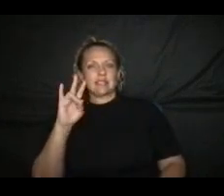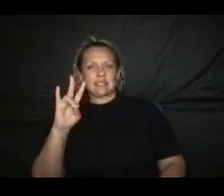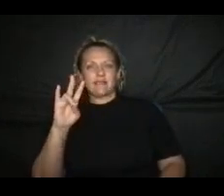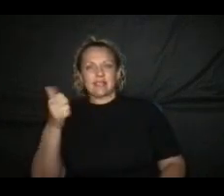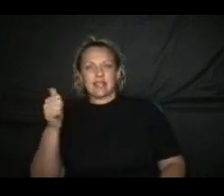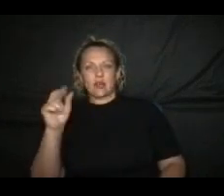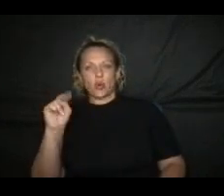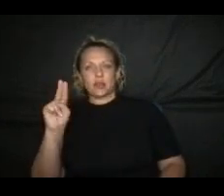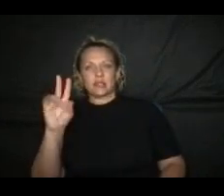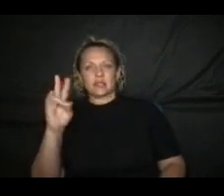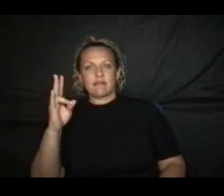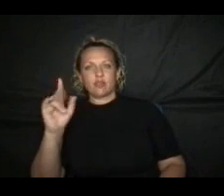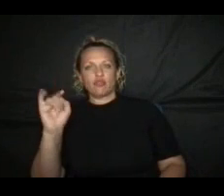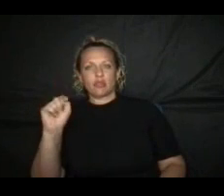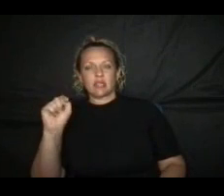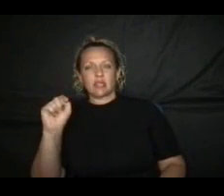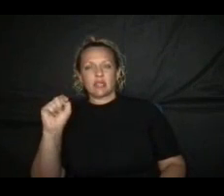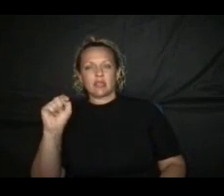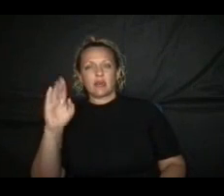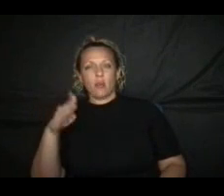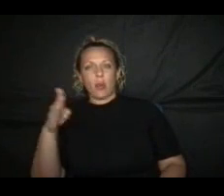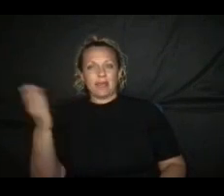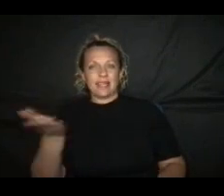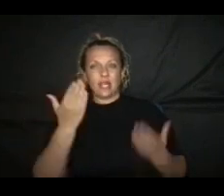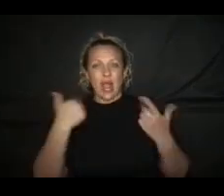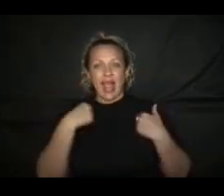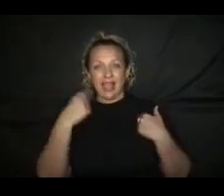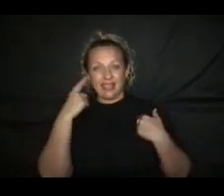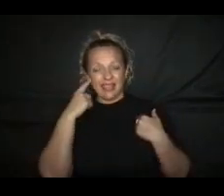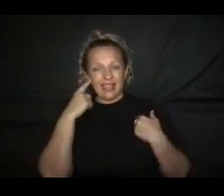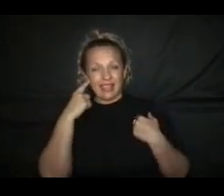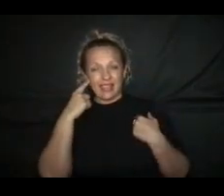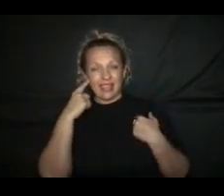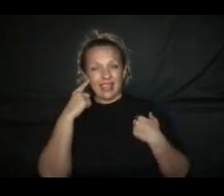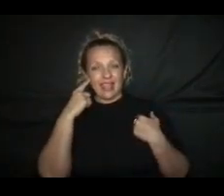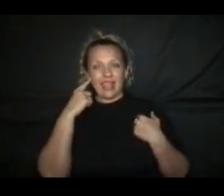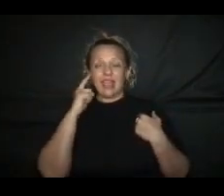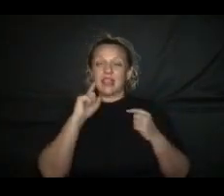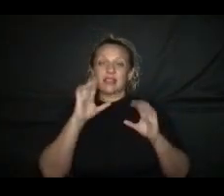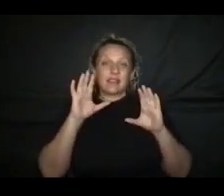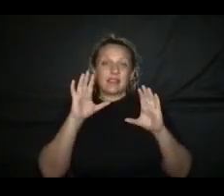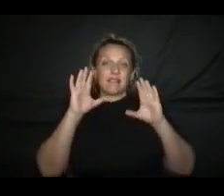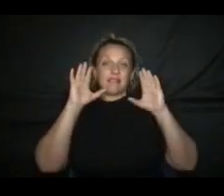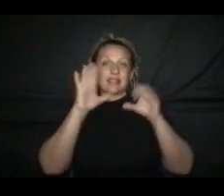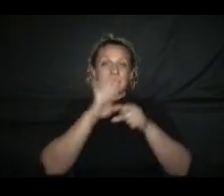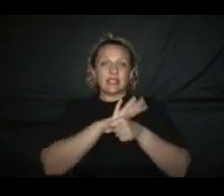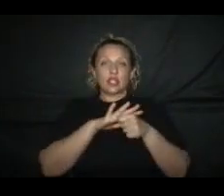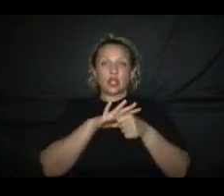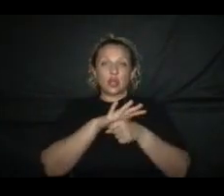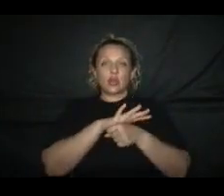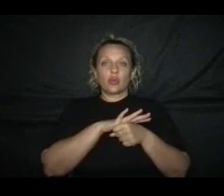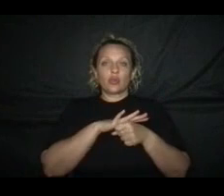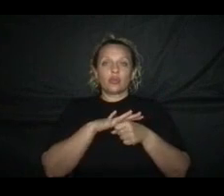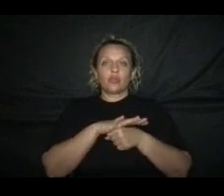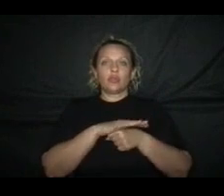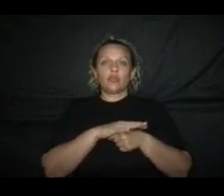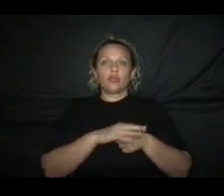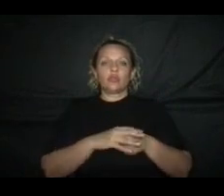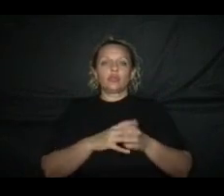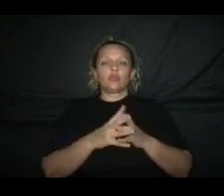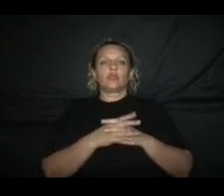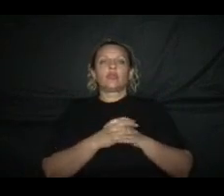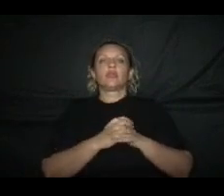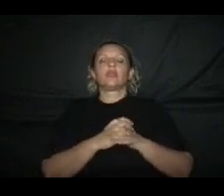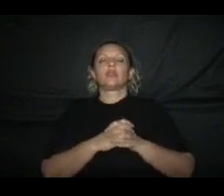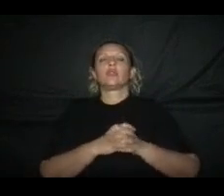Boynton Beach. I think it's a fantastic location and a